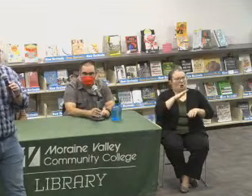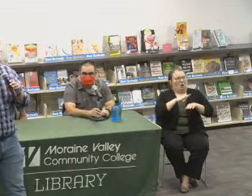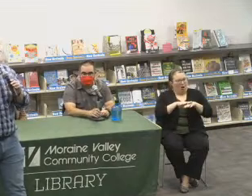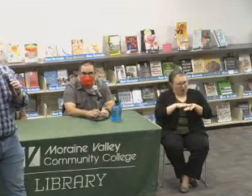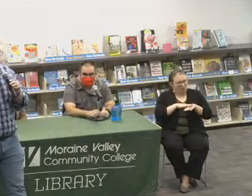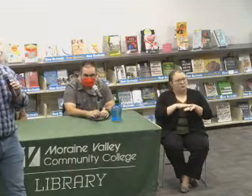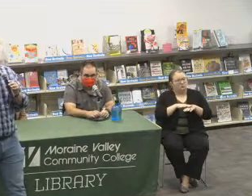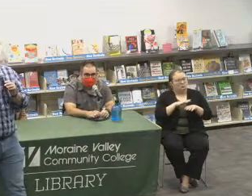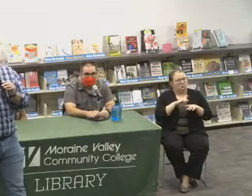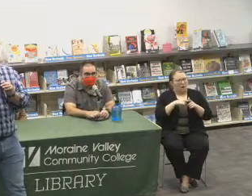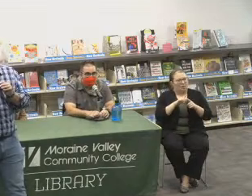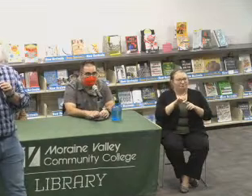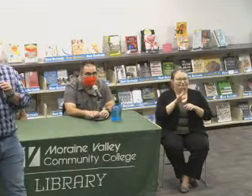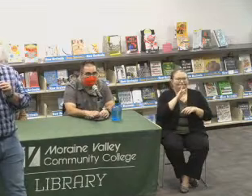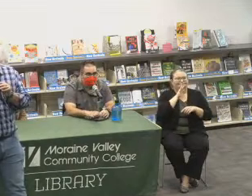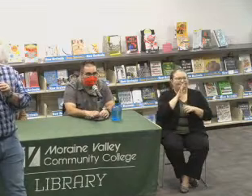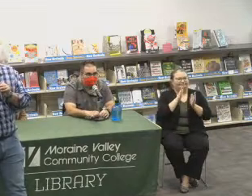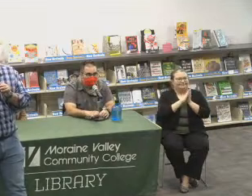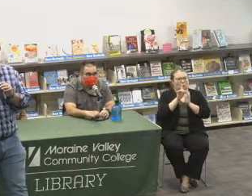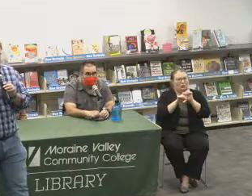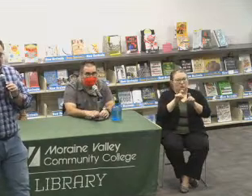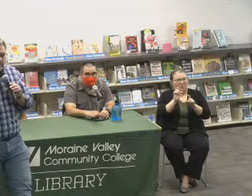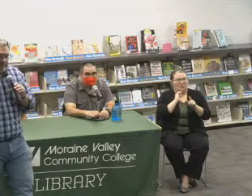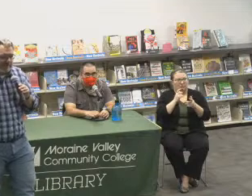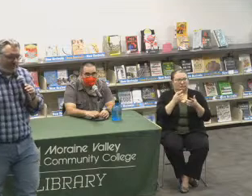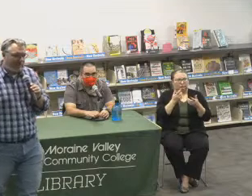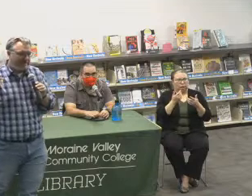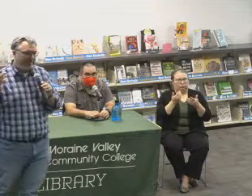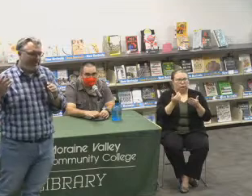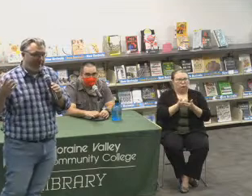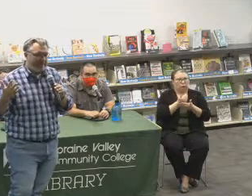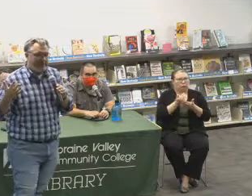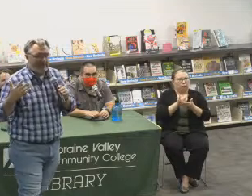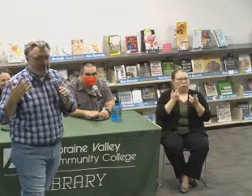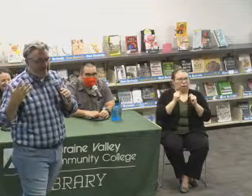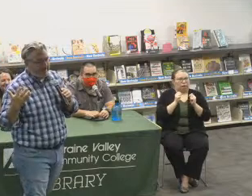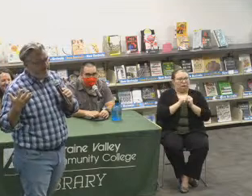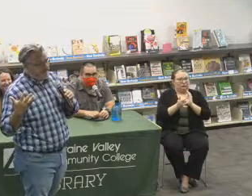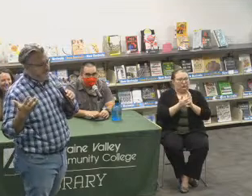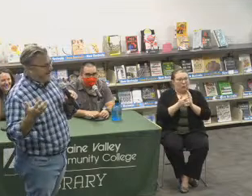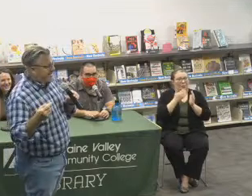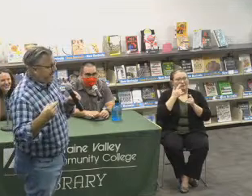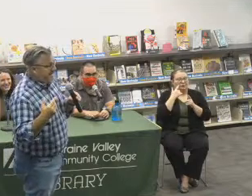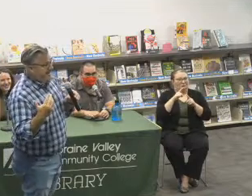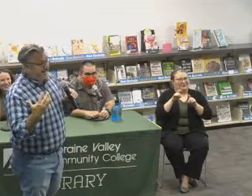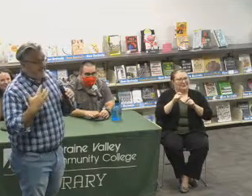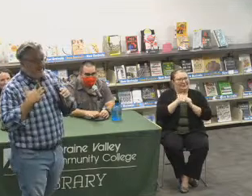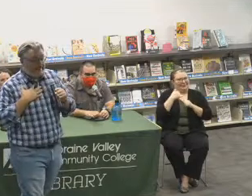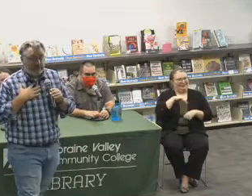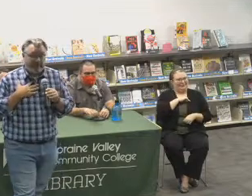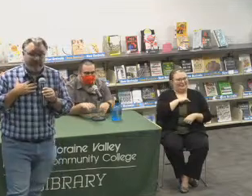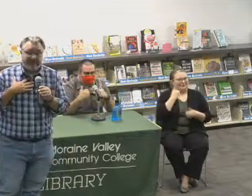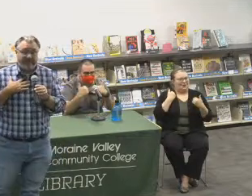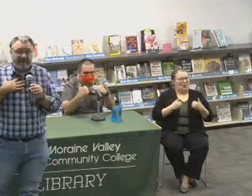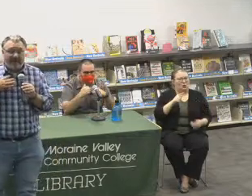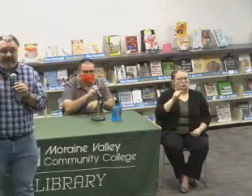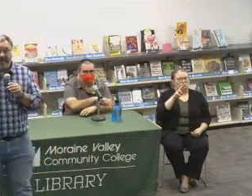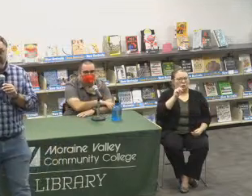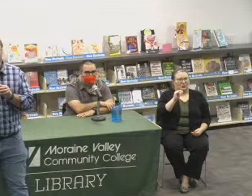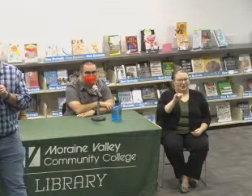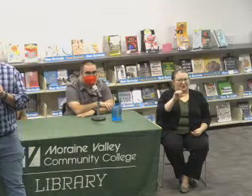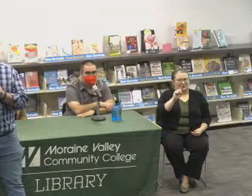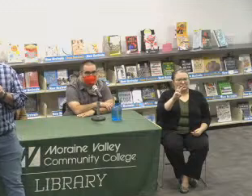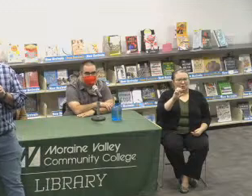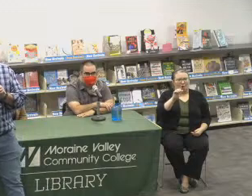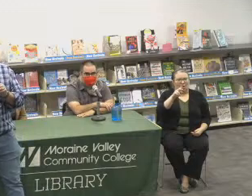is a voyage into technology, so hopefully this works. So thank you for being guinea pigs for us. My name is Troy Swanson. I am